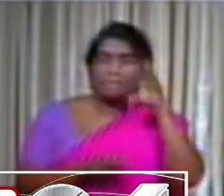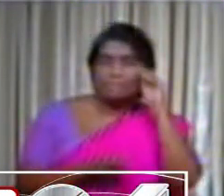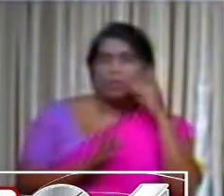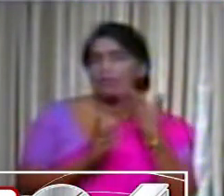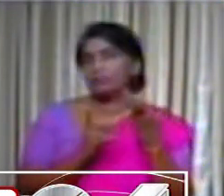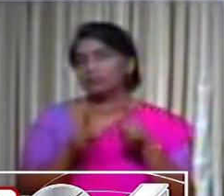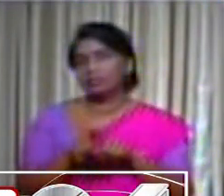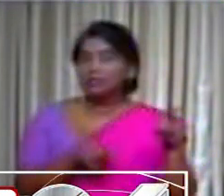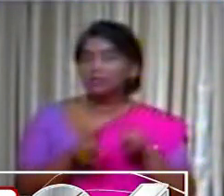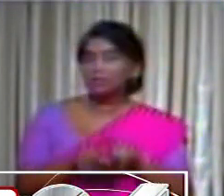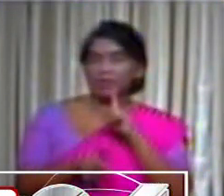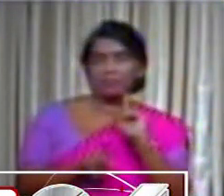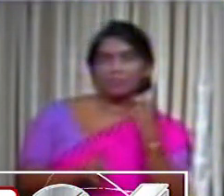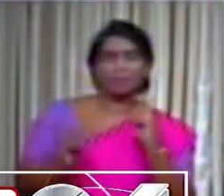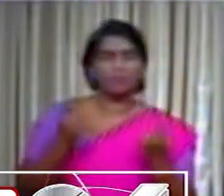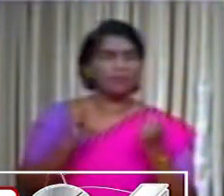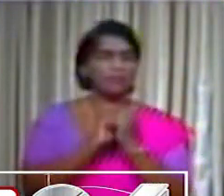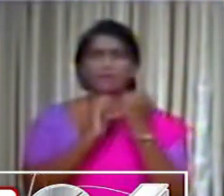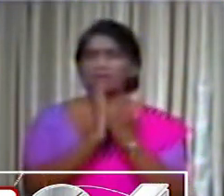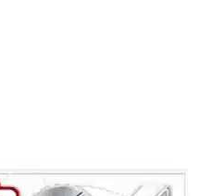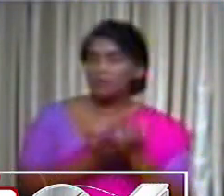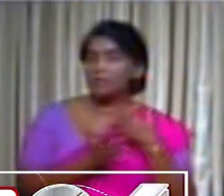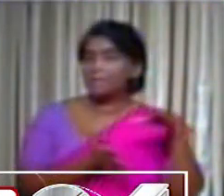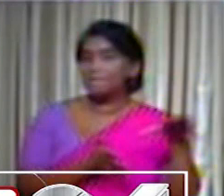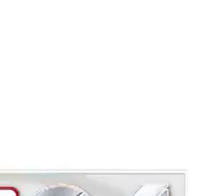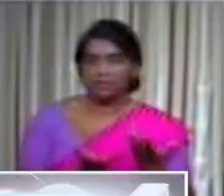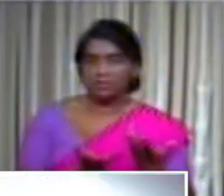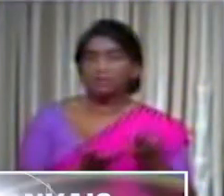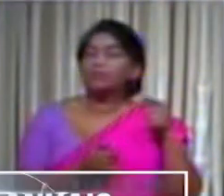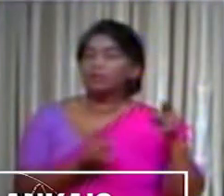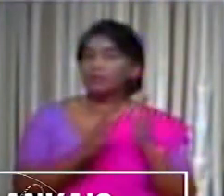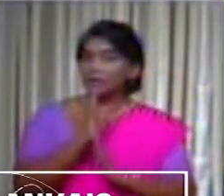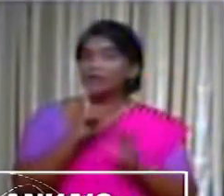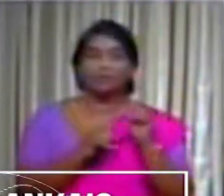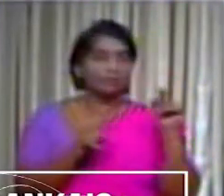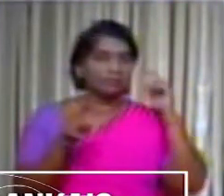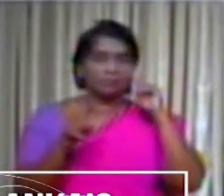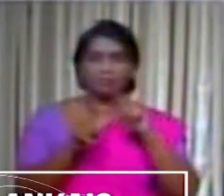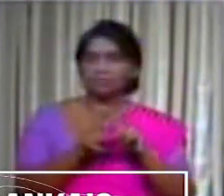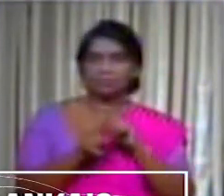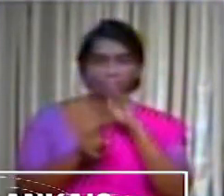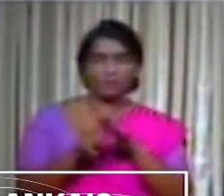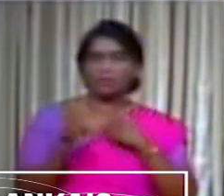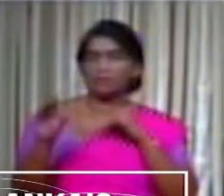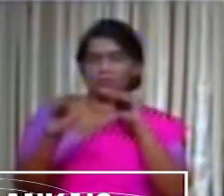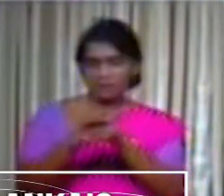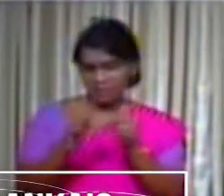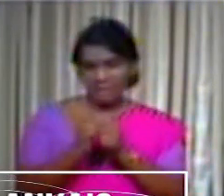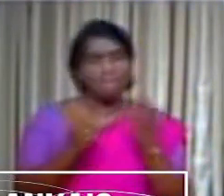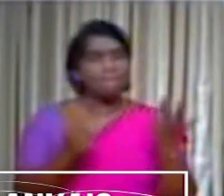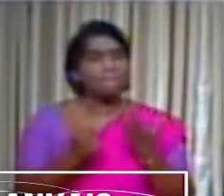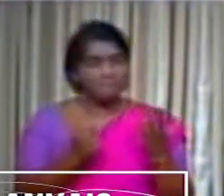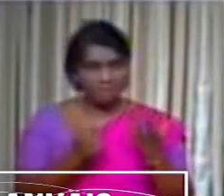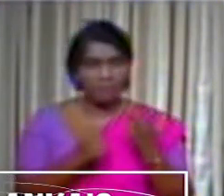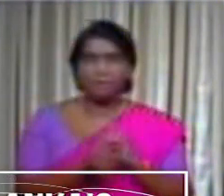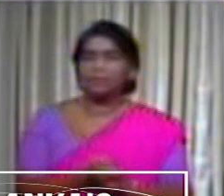which they have designed it, the minister has no way to maneuver here. He is bound by the rules and conditions set by all